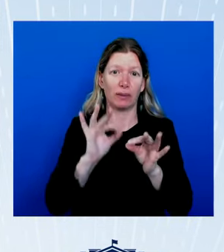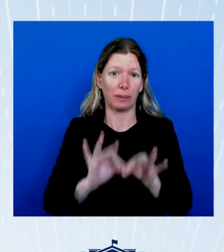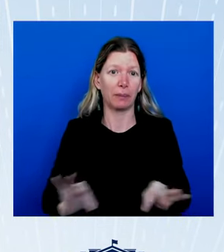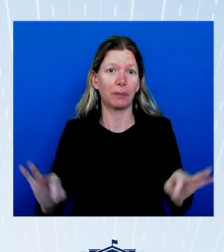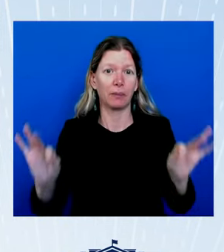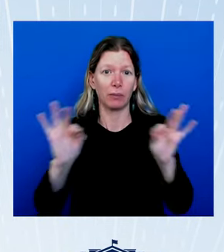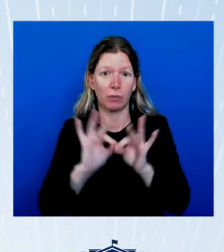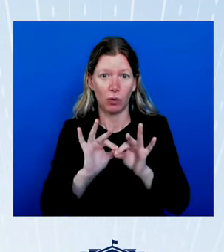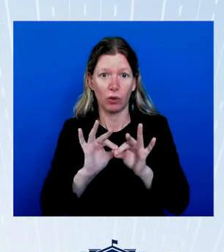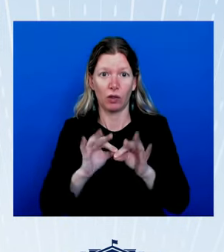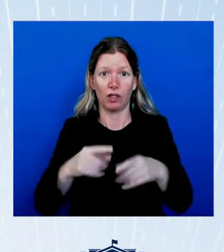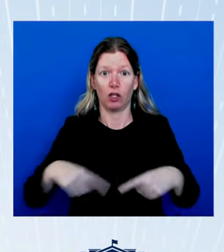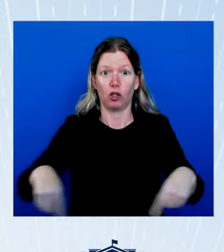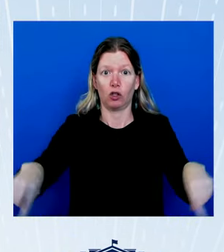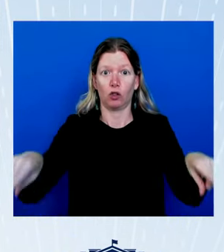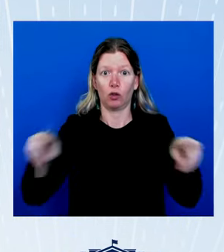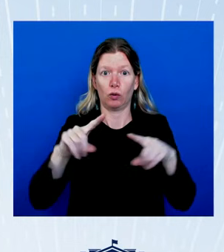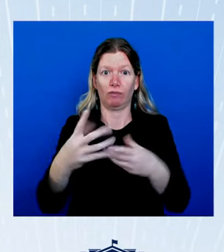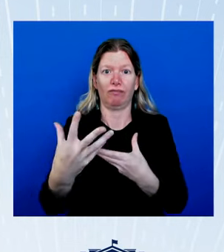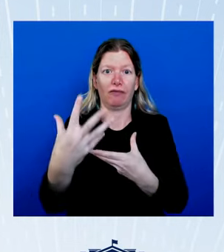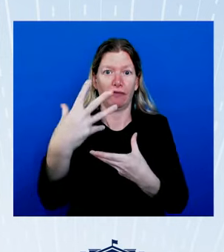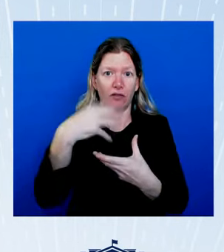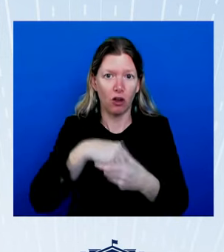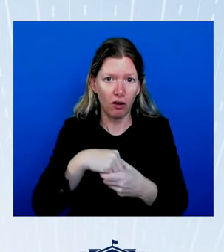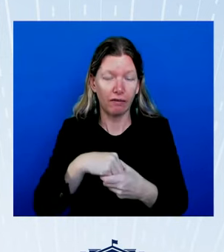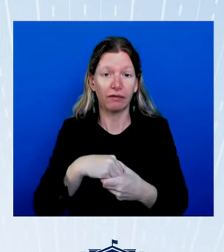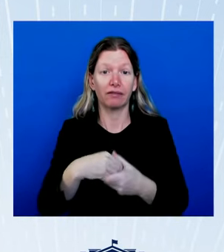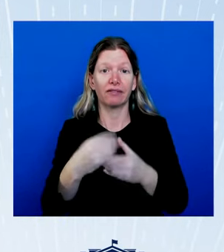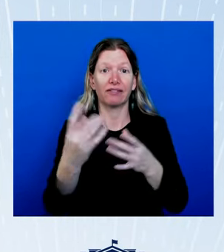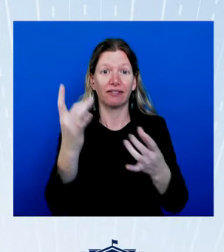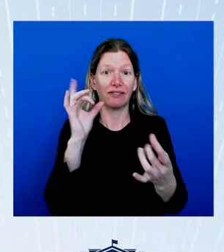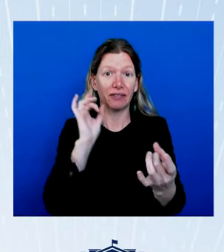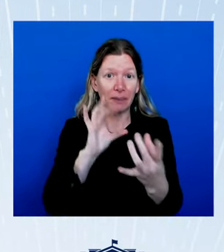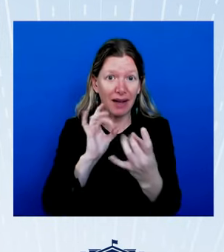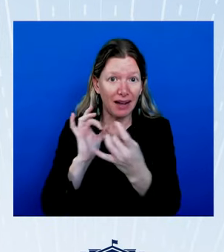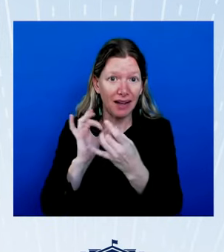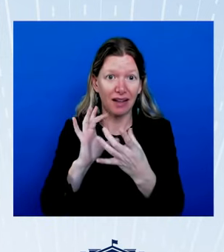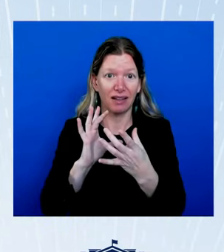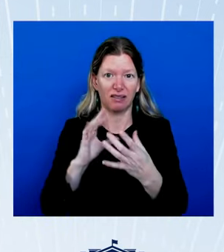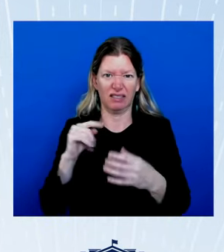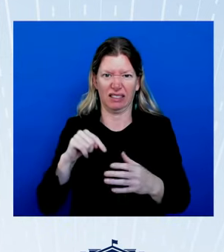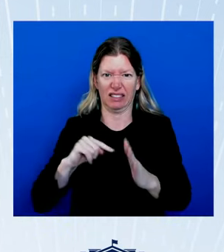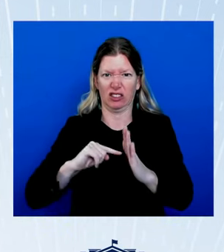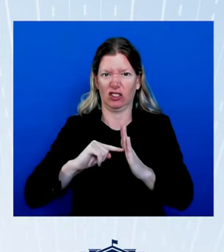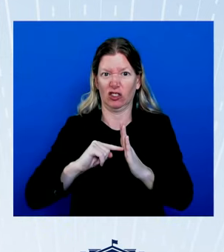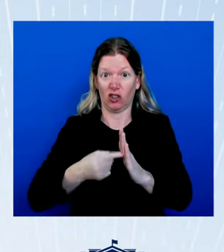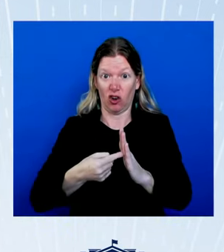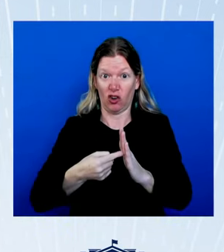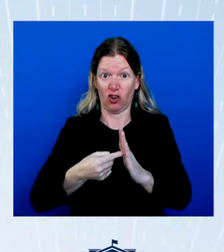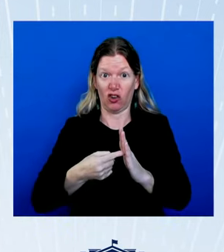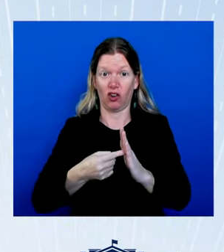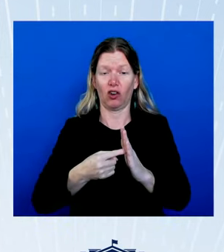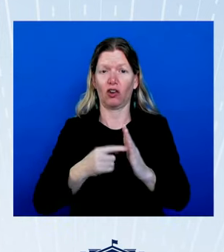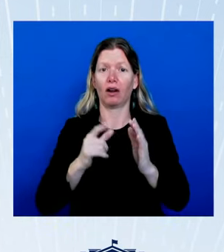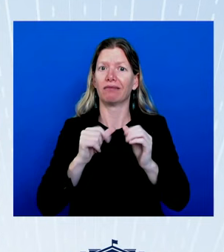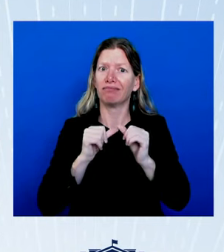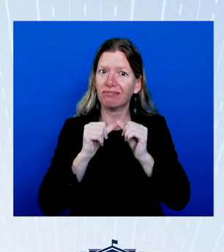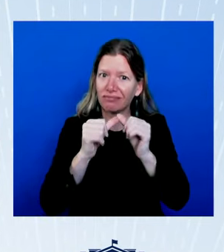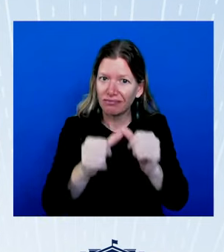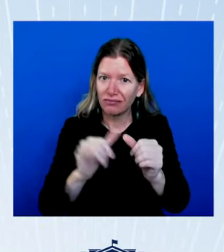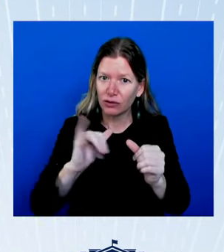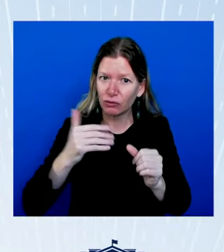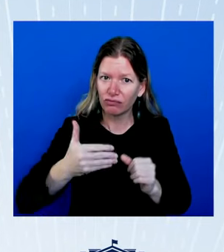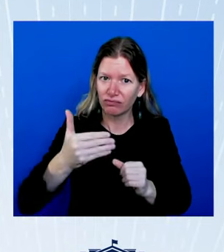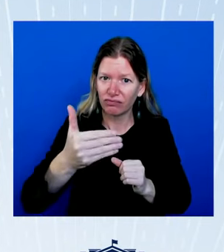really the start and the continuation, in many cases, of a two-way dialogue between the federal government and local leaders